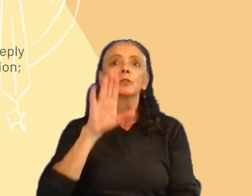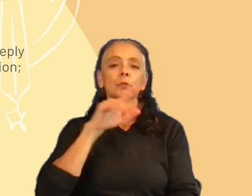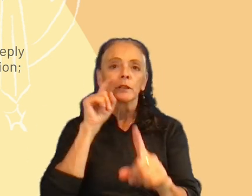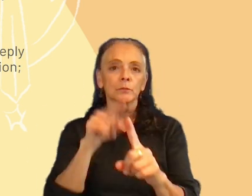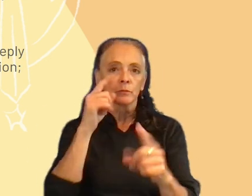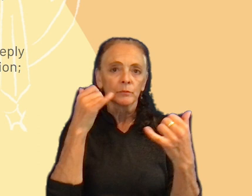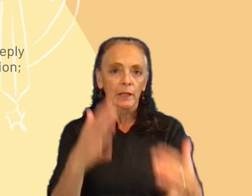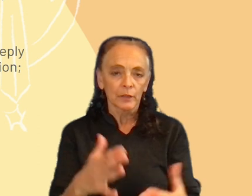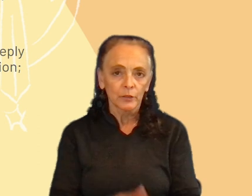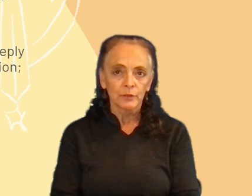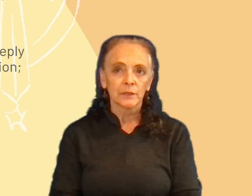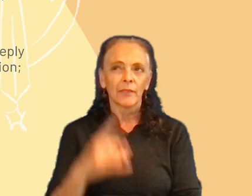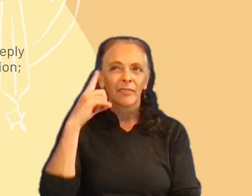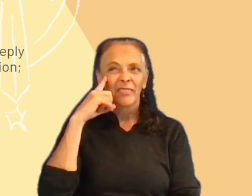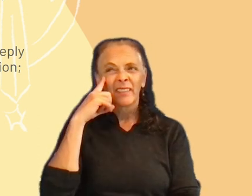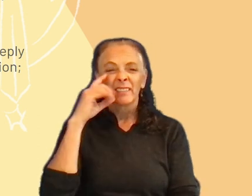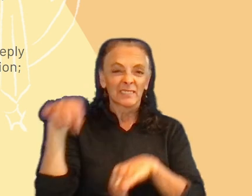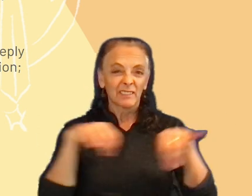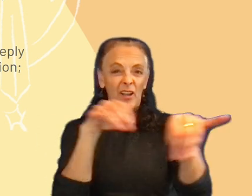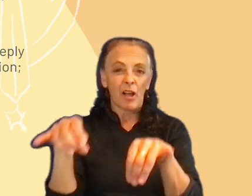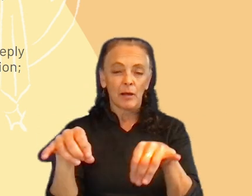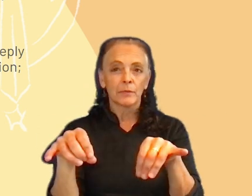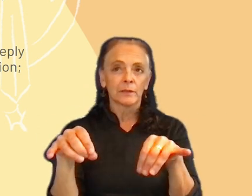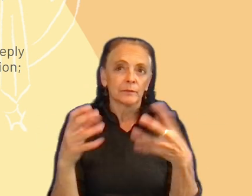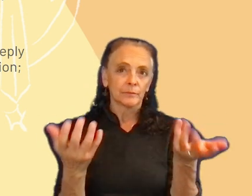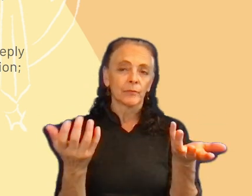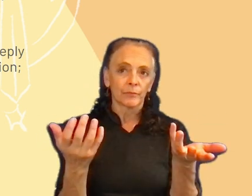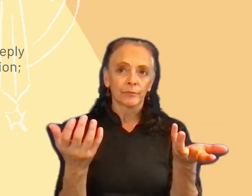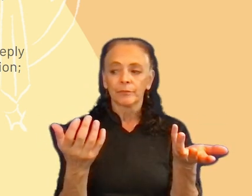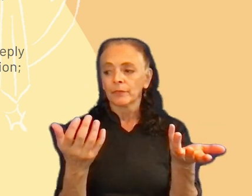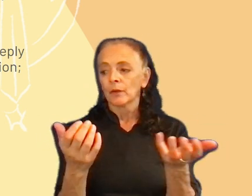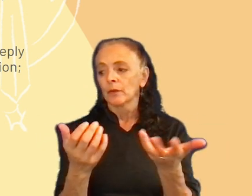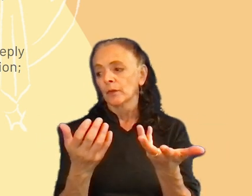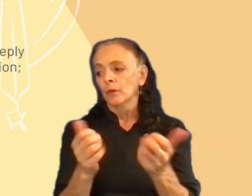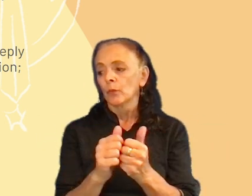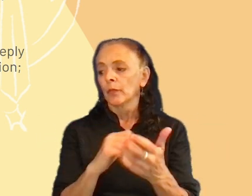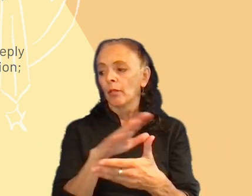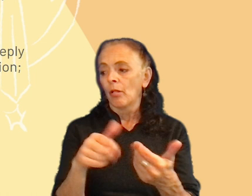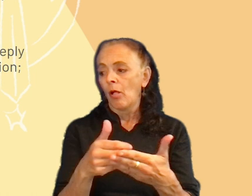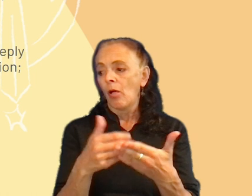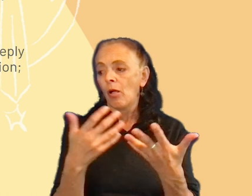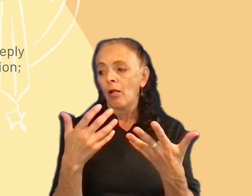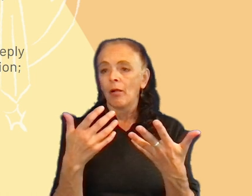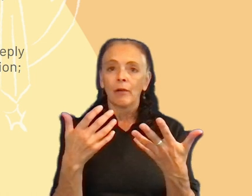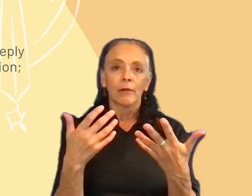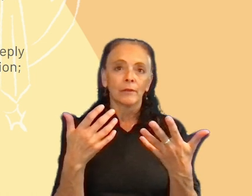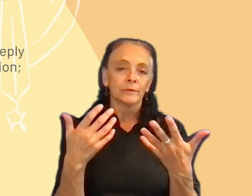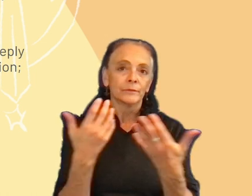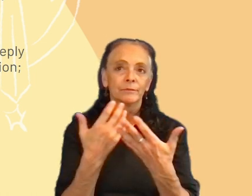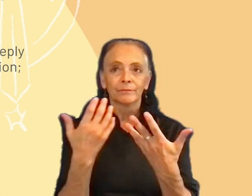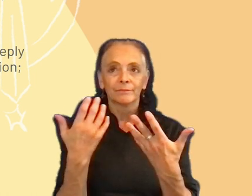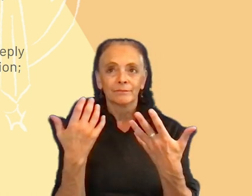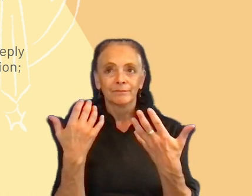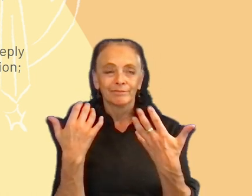and i think that's very common you know free to play uh products but ads are are really